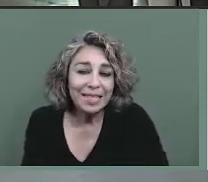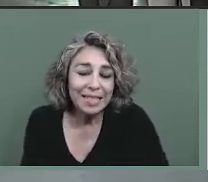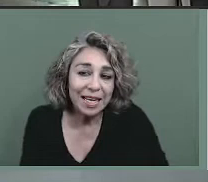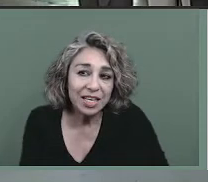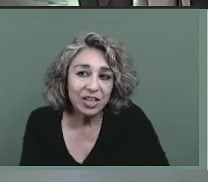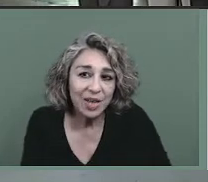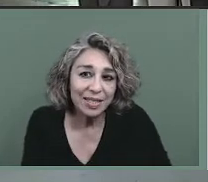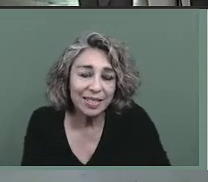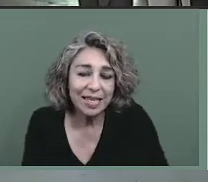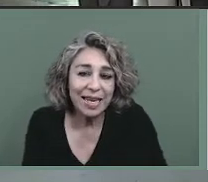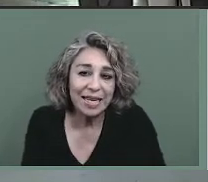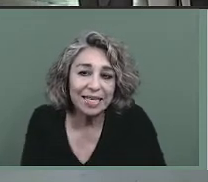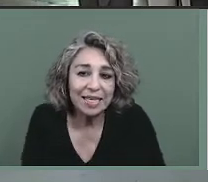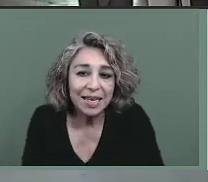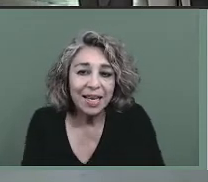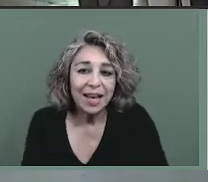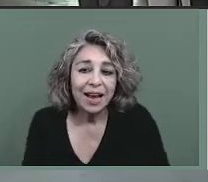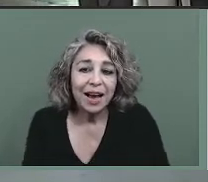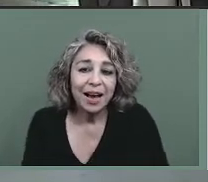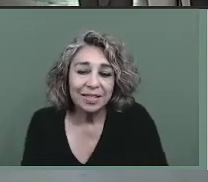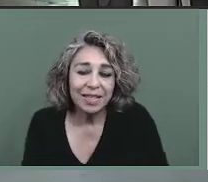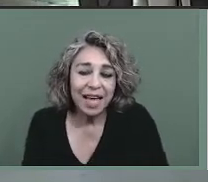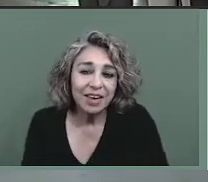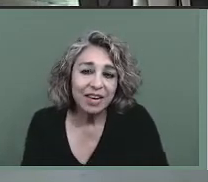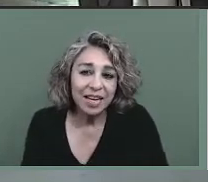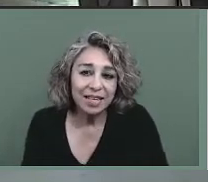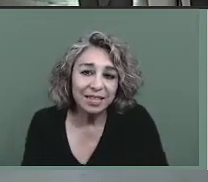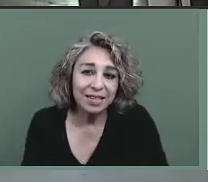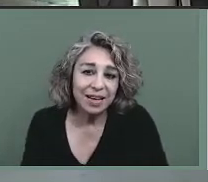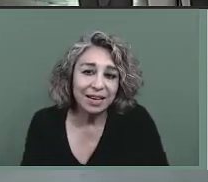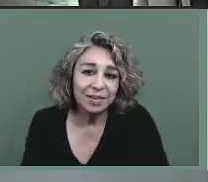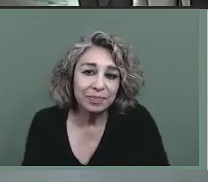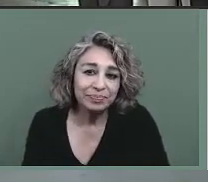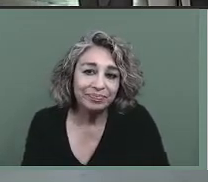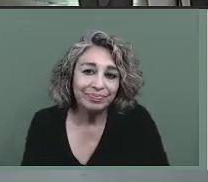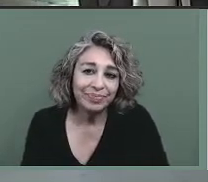I decided to translate Saturday's